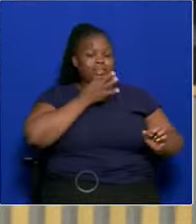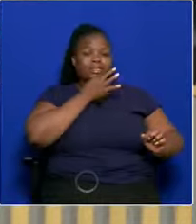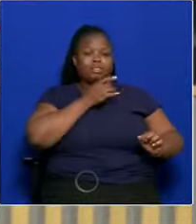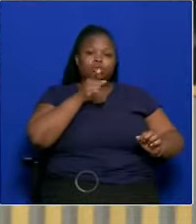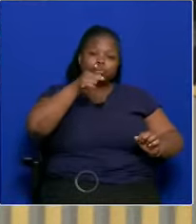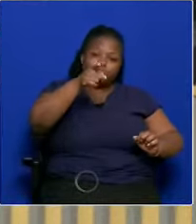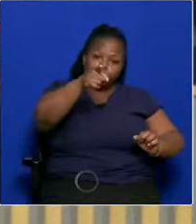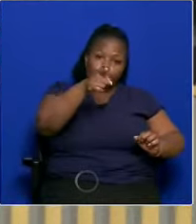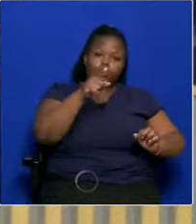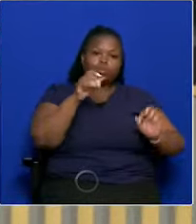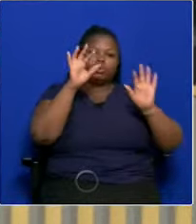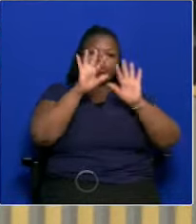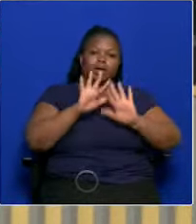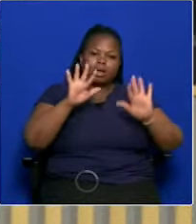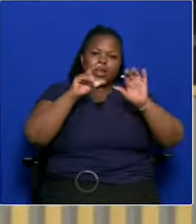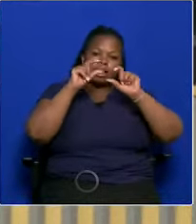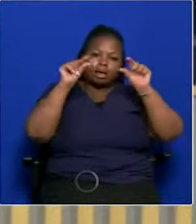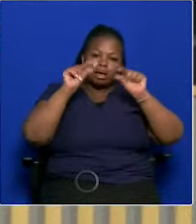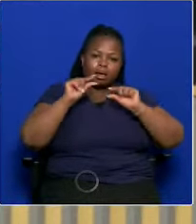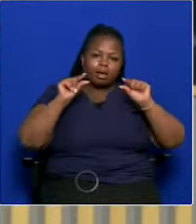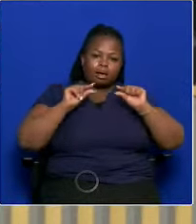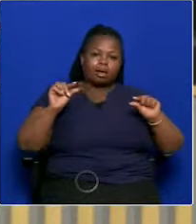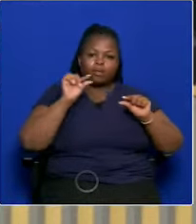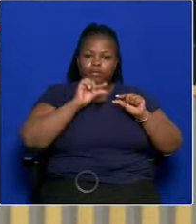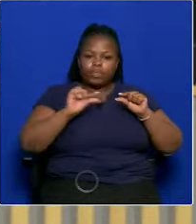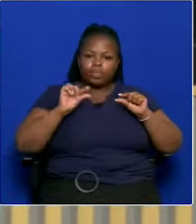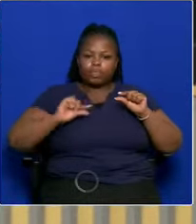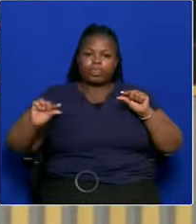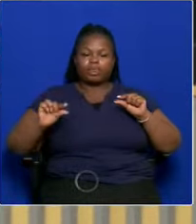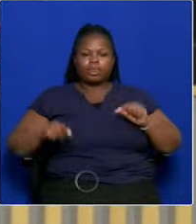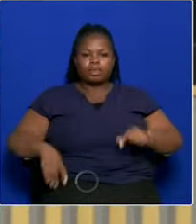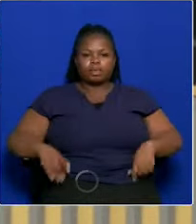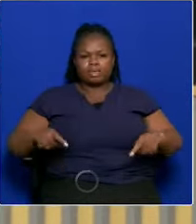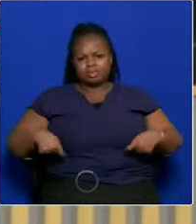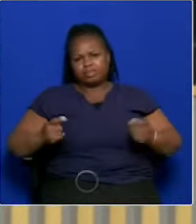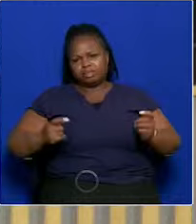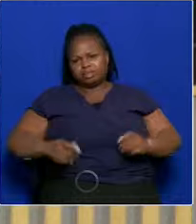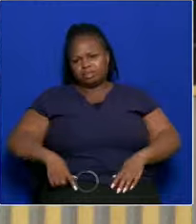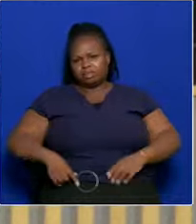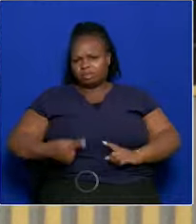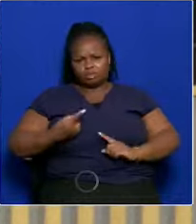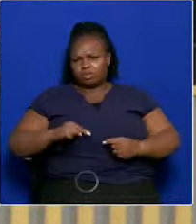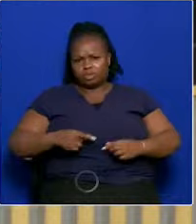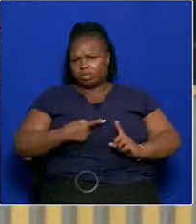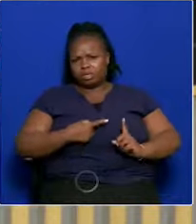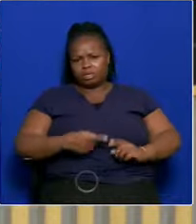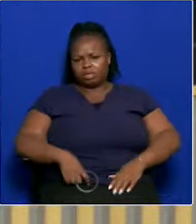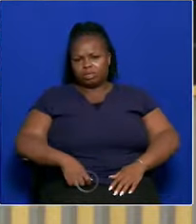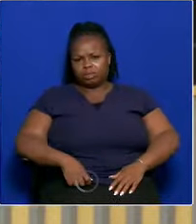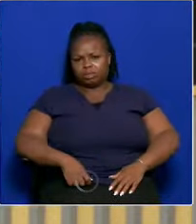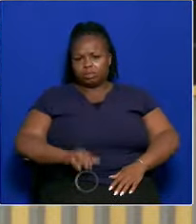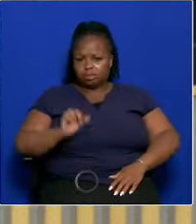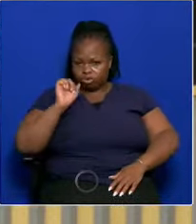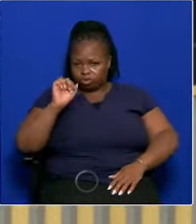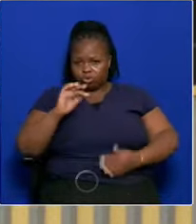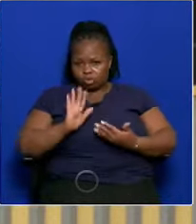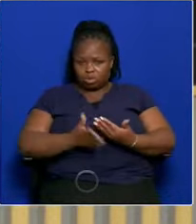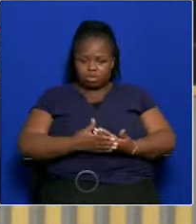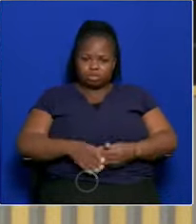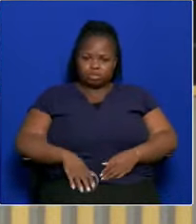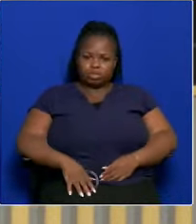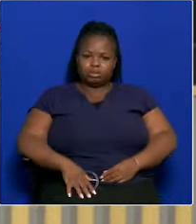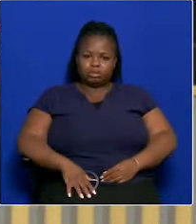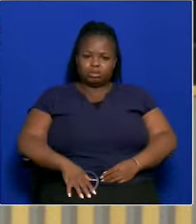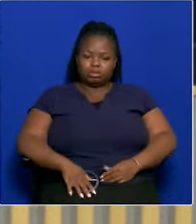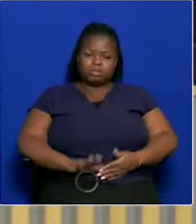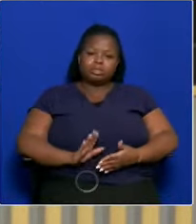highlighted the expenses. It's not her, so this is your annexures. And the purpose of highlighting